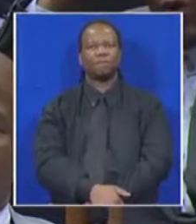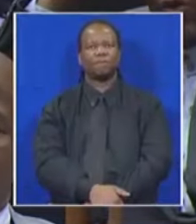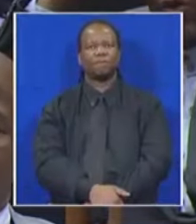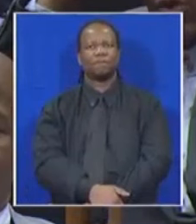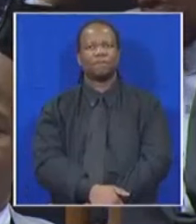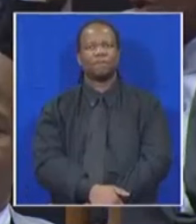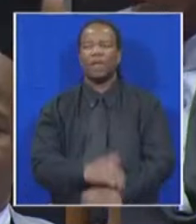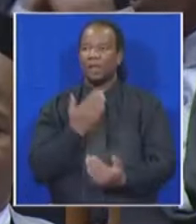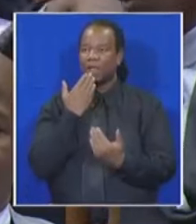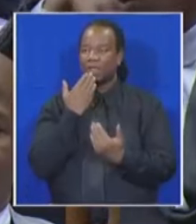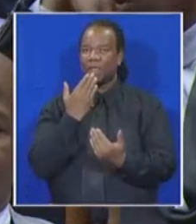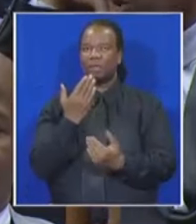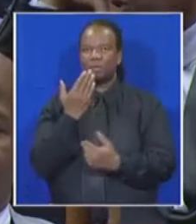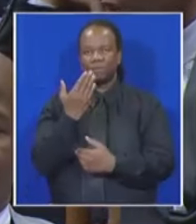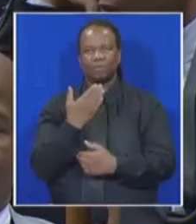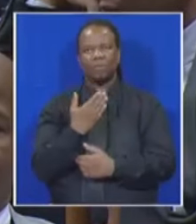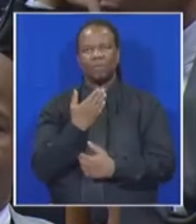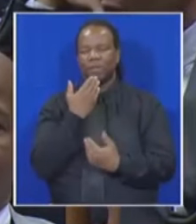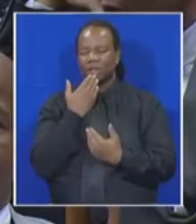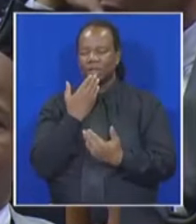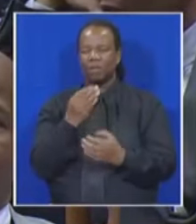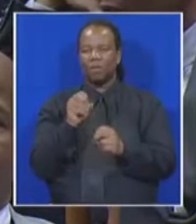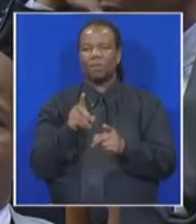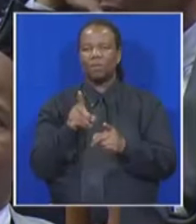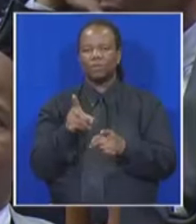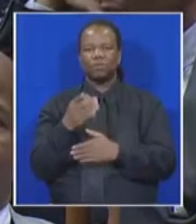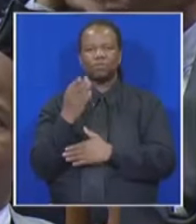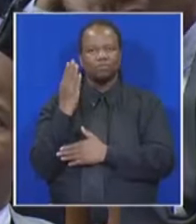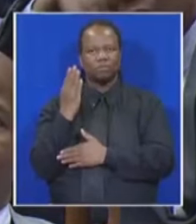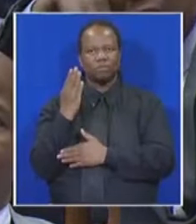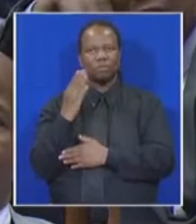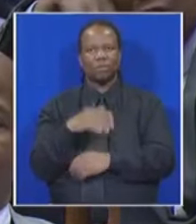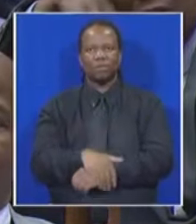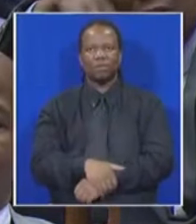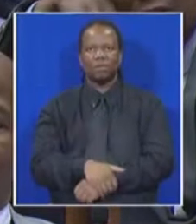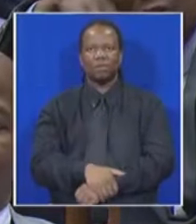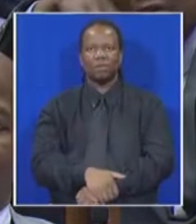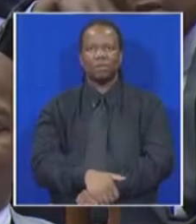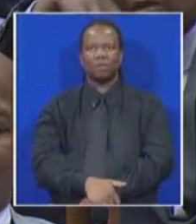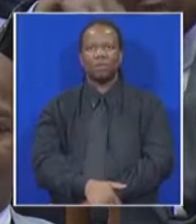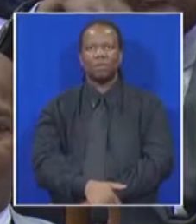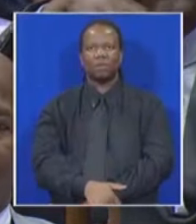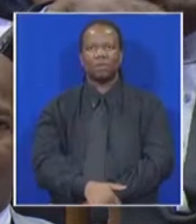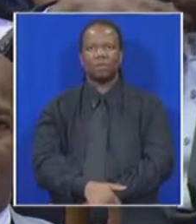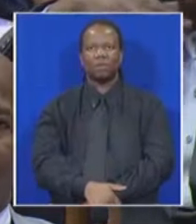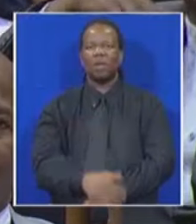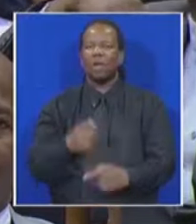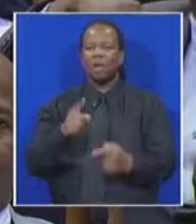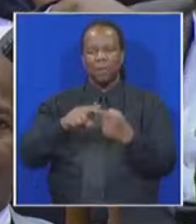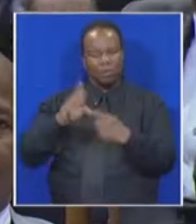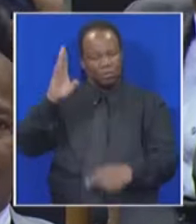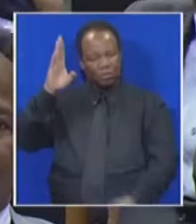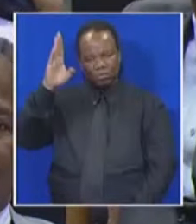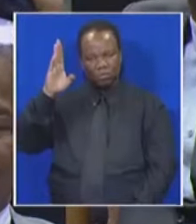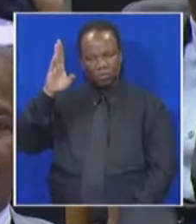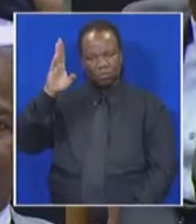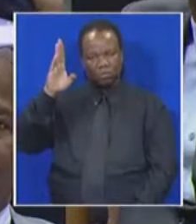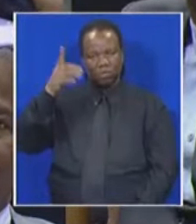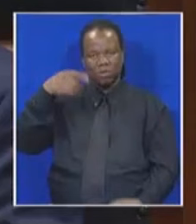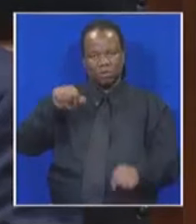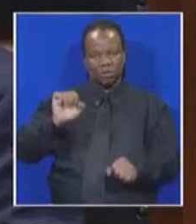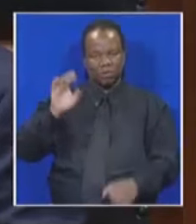thank Yes. you for allowing me to address you. Order, Chair. On a point of order. Point of order, On a Chair. point of order. Order, Chair.